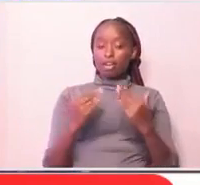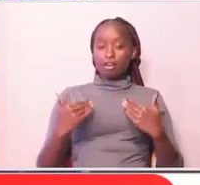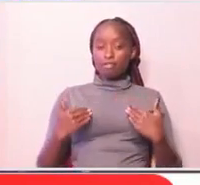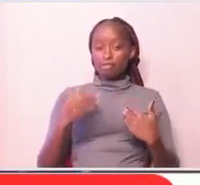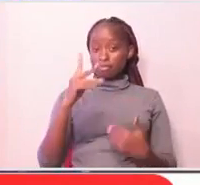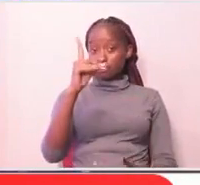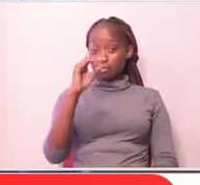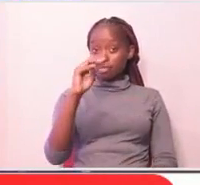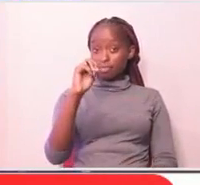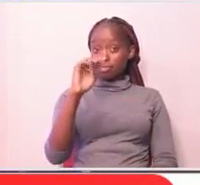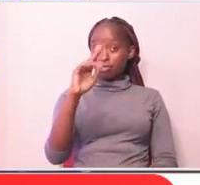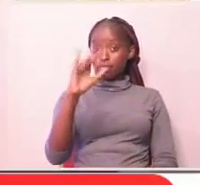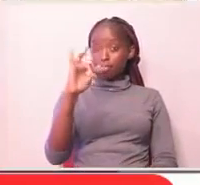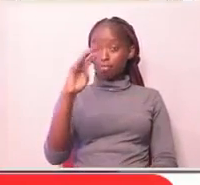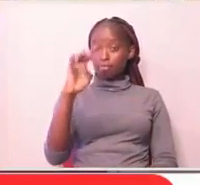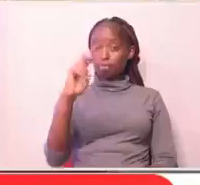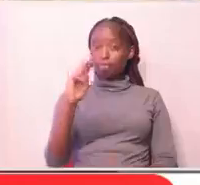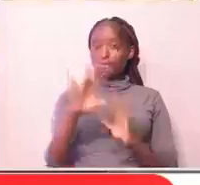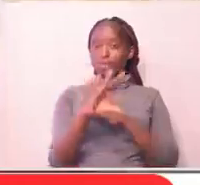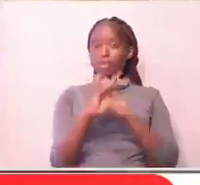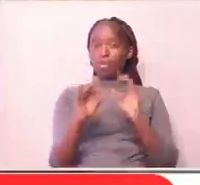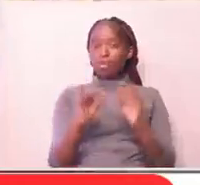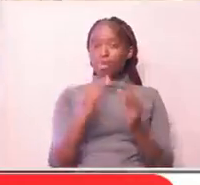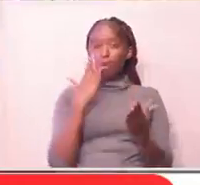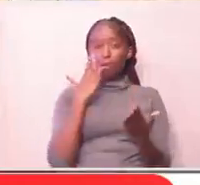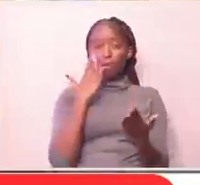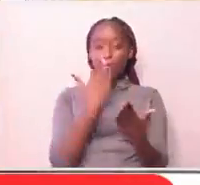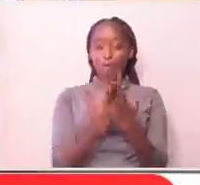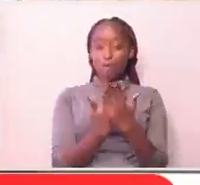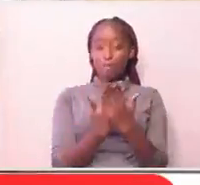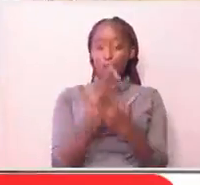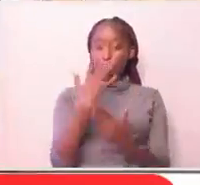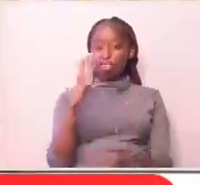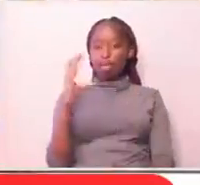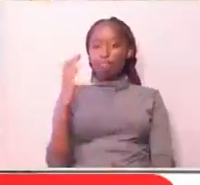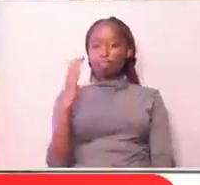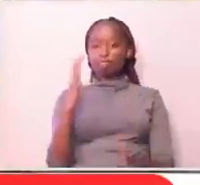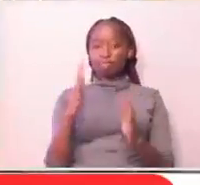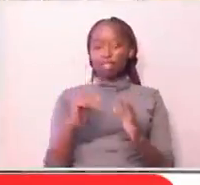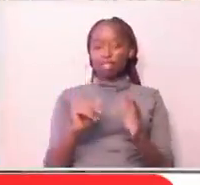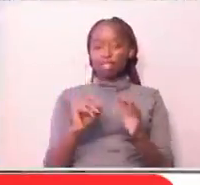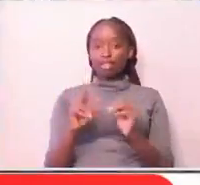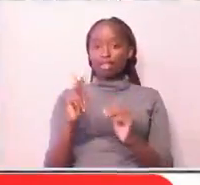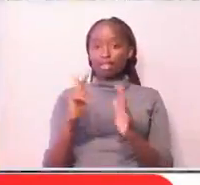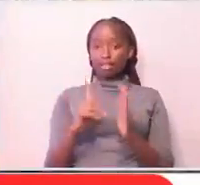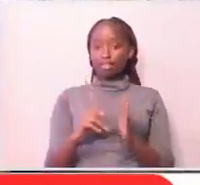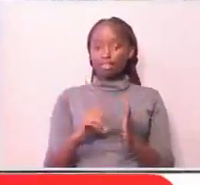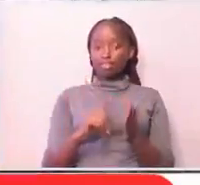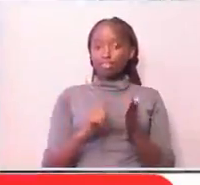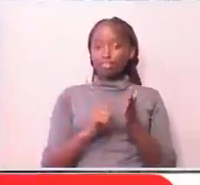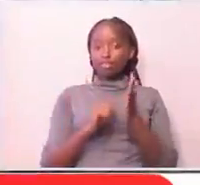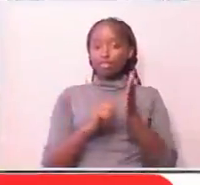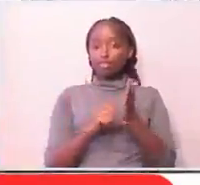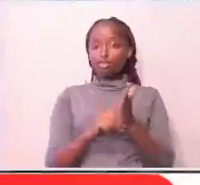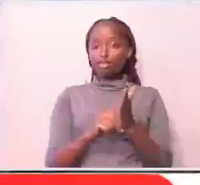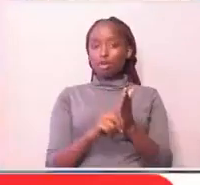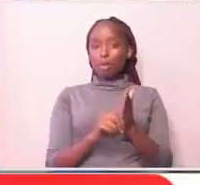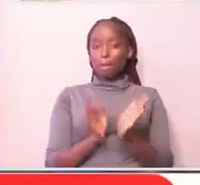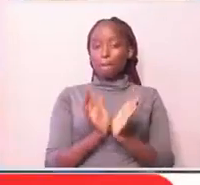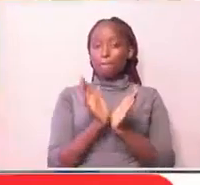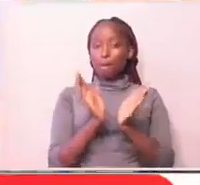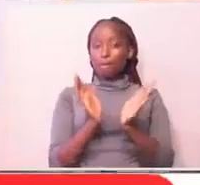their citizenship. This comes after the National Assembly considered public petition number 41 in